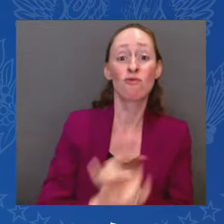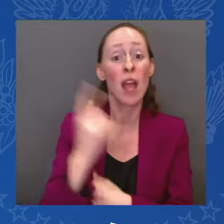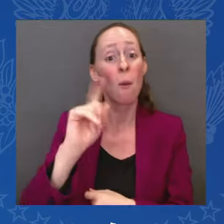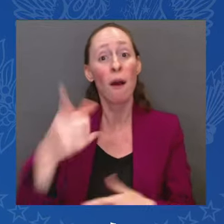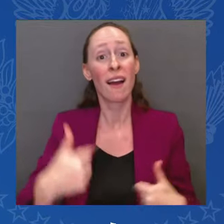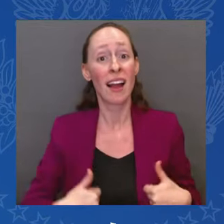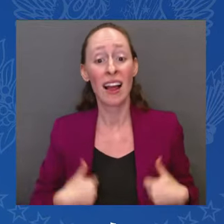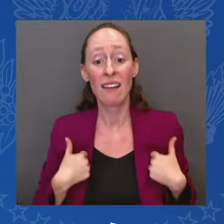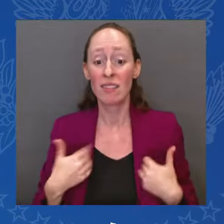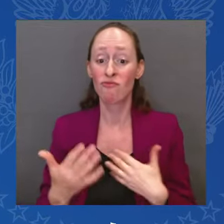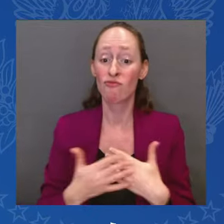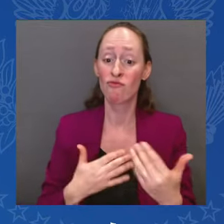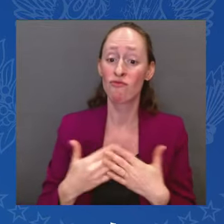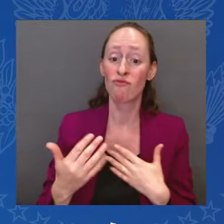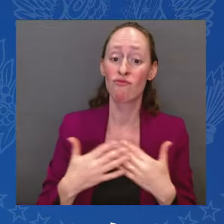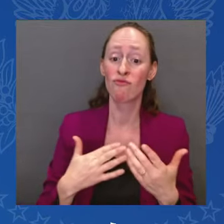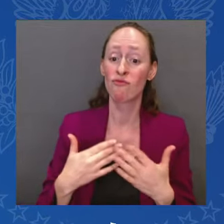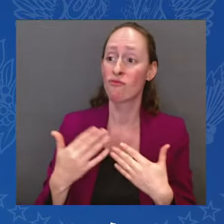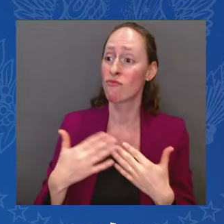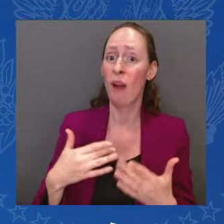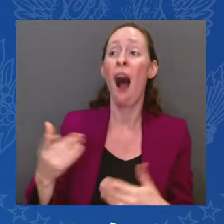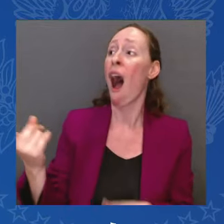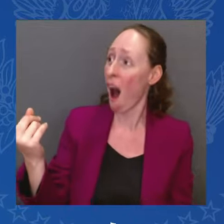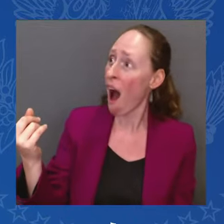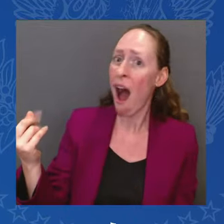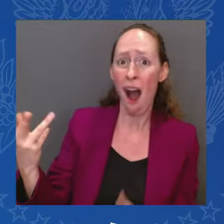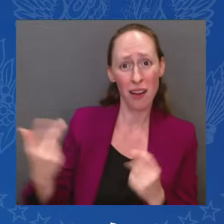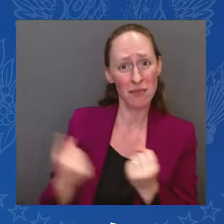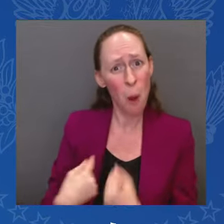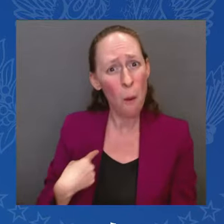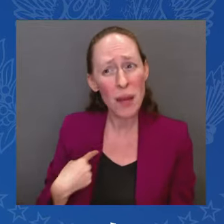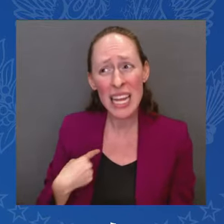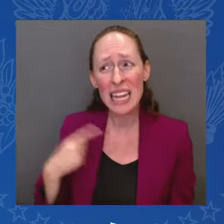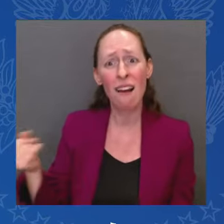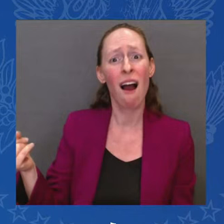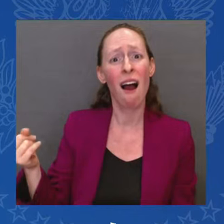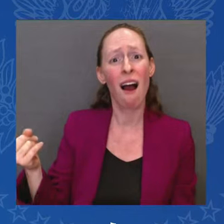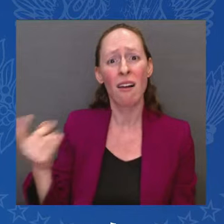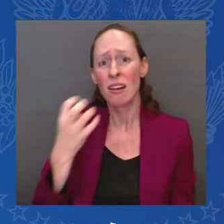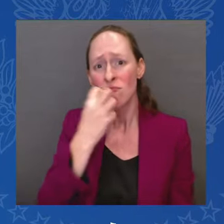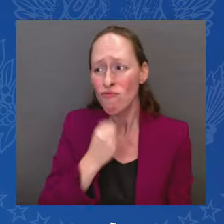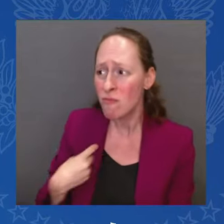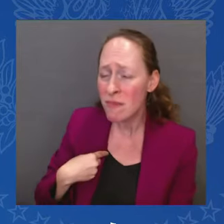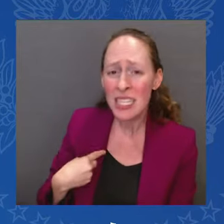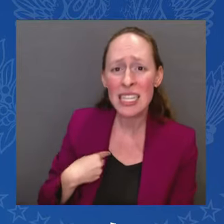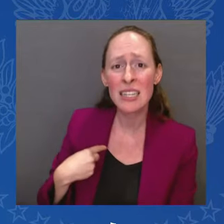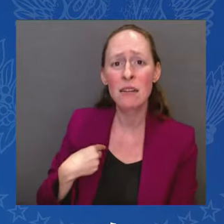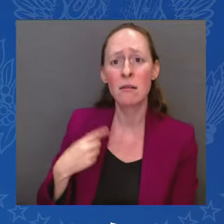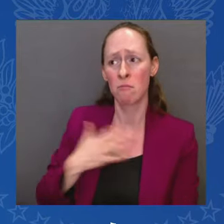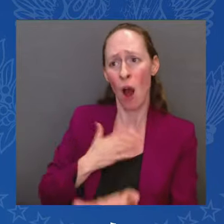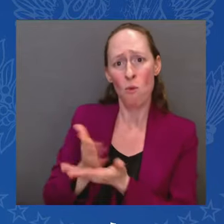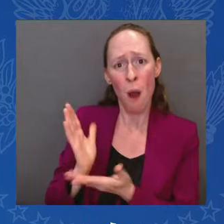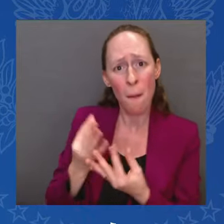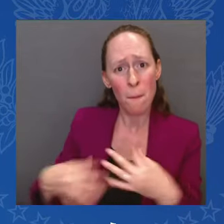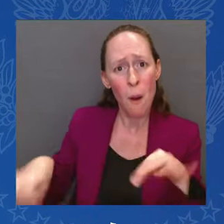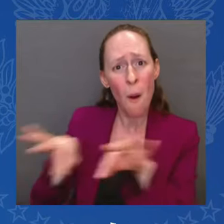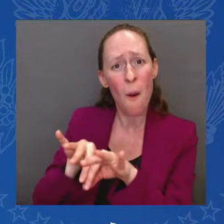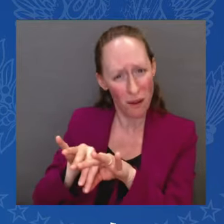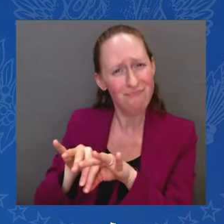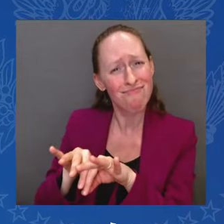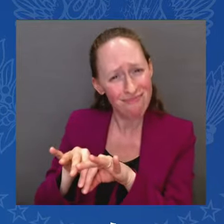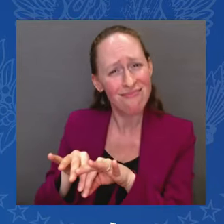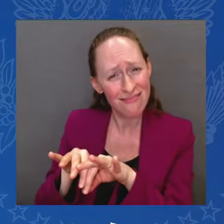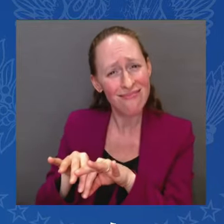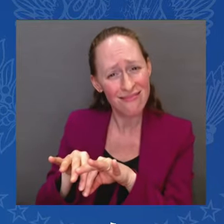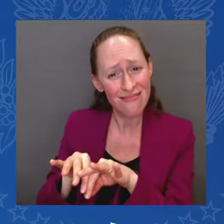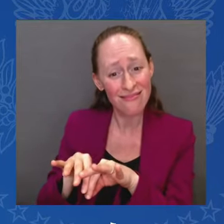supported in that desire and that right. And with that, I will now introduce a national leader on